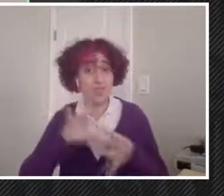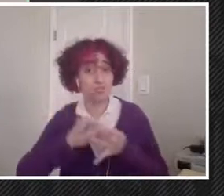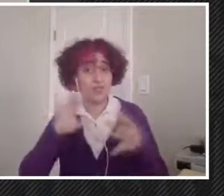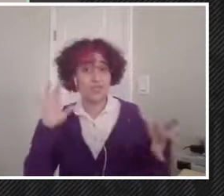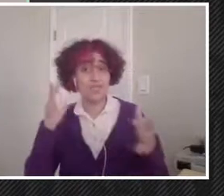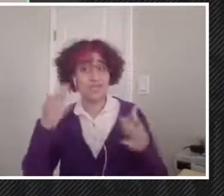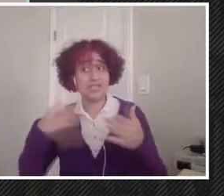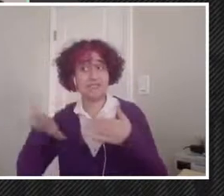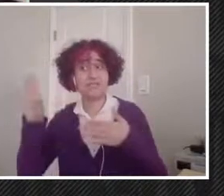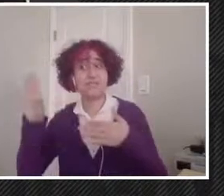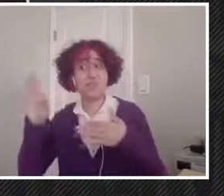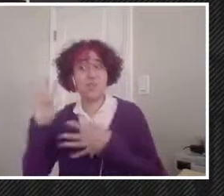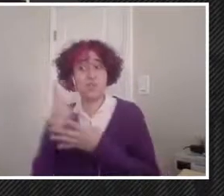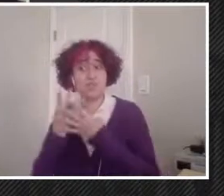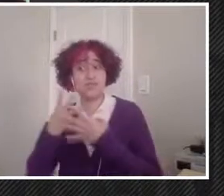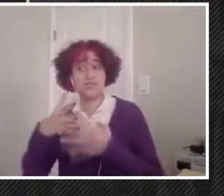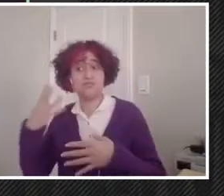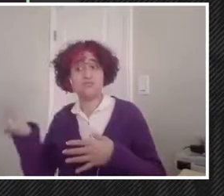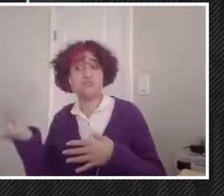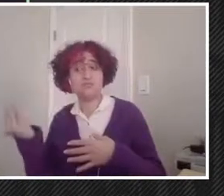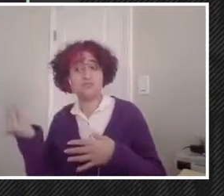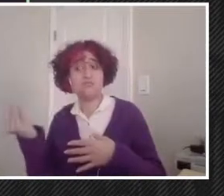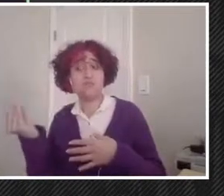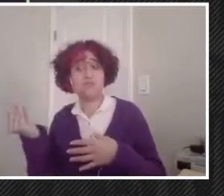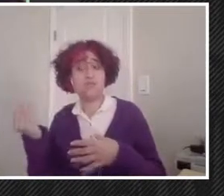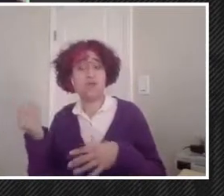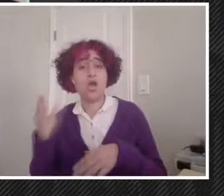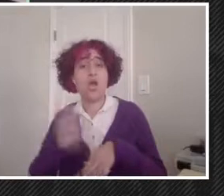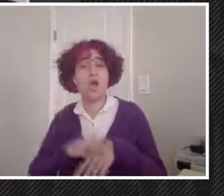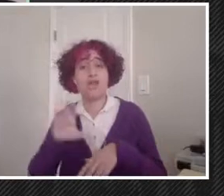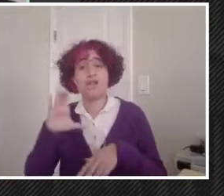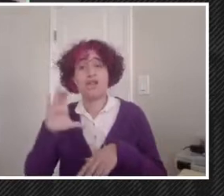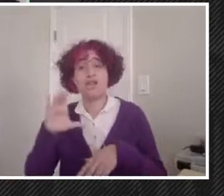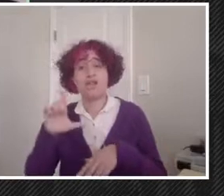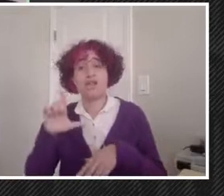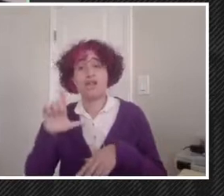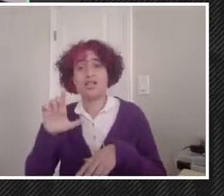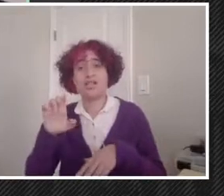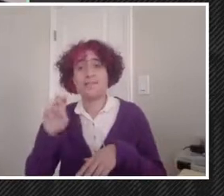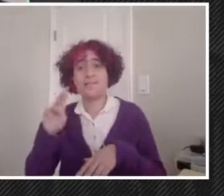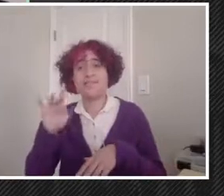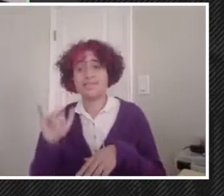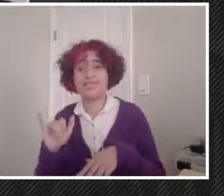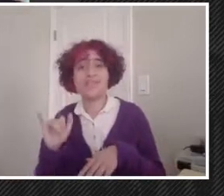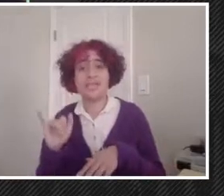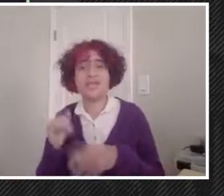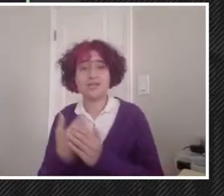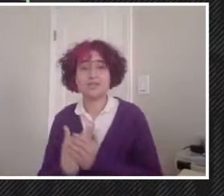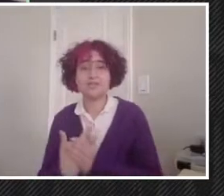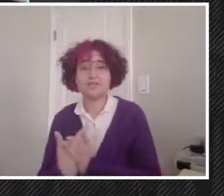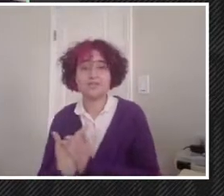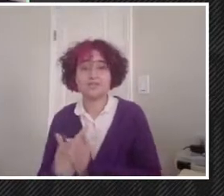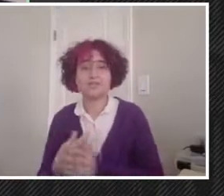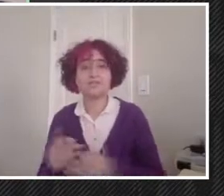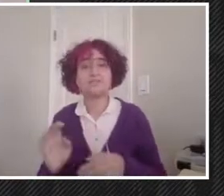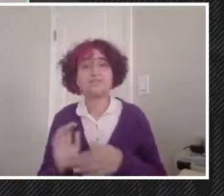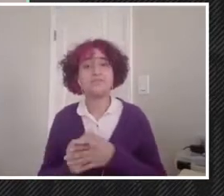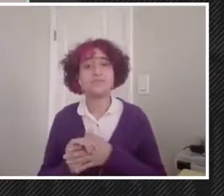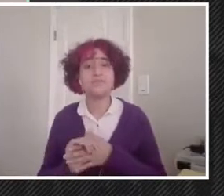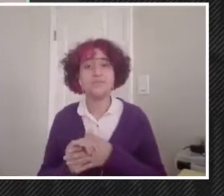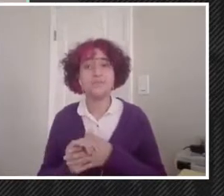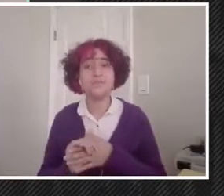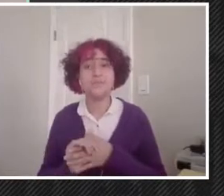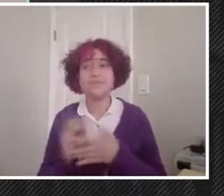stroke of a pen with categories that are not asking them to do anything other than mercy